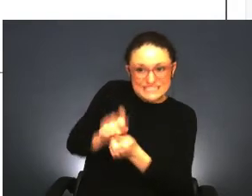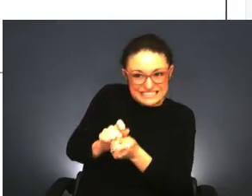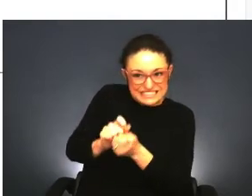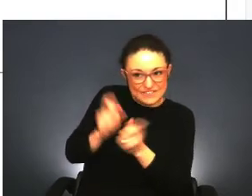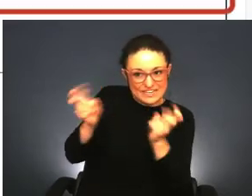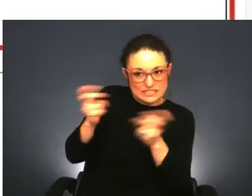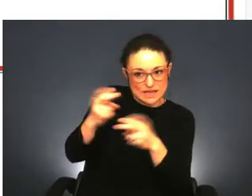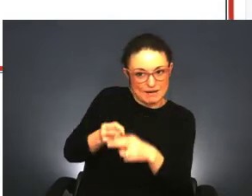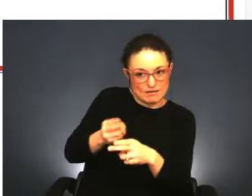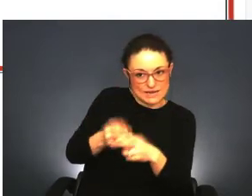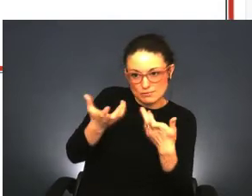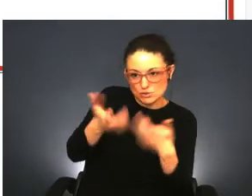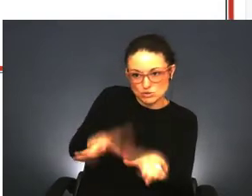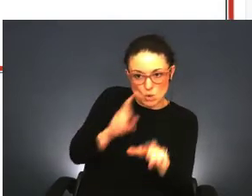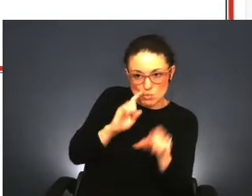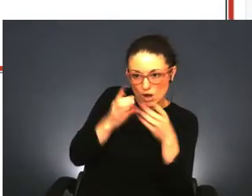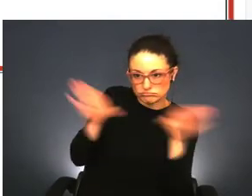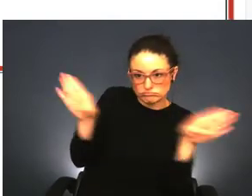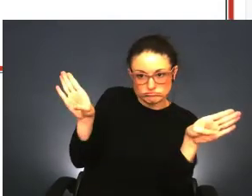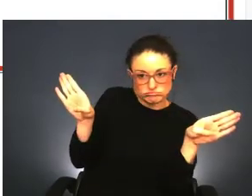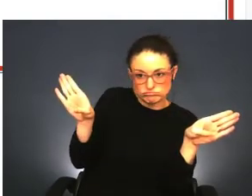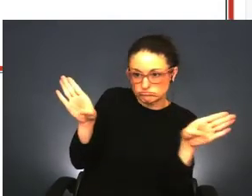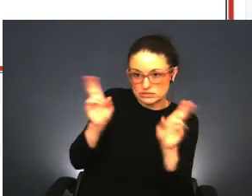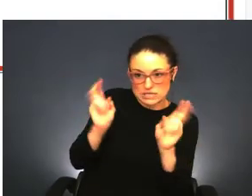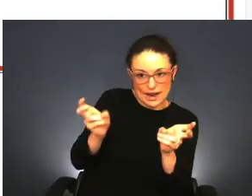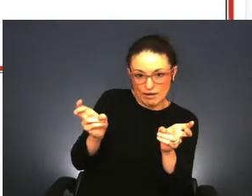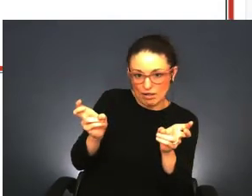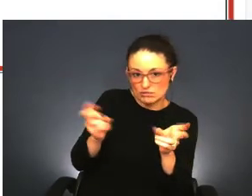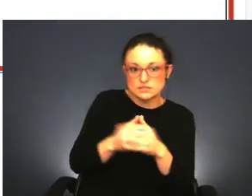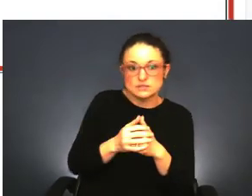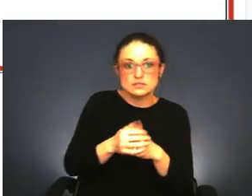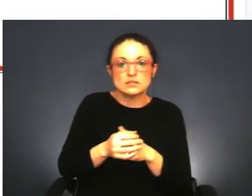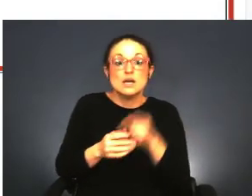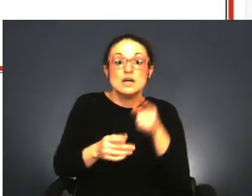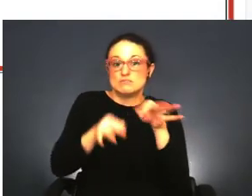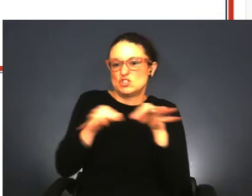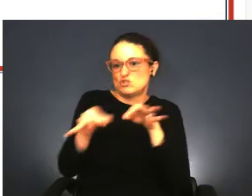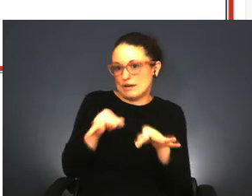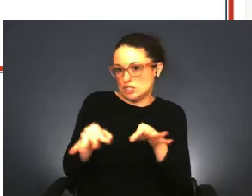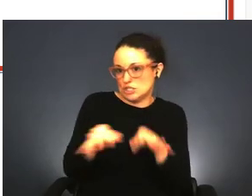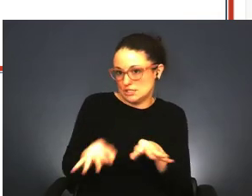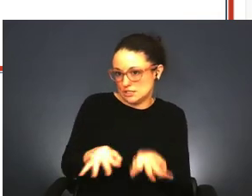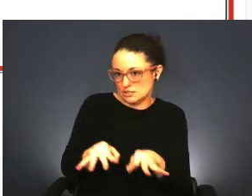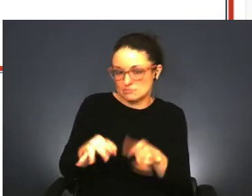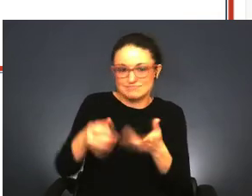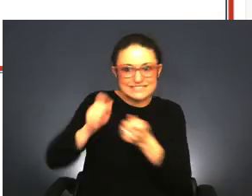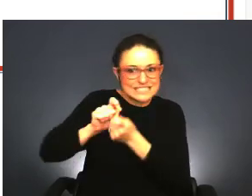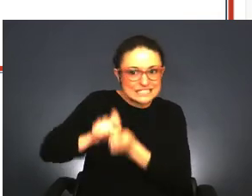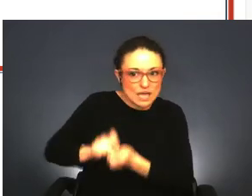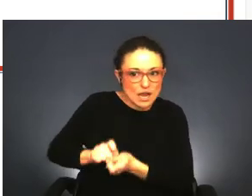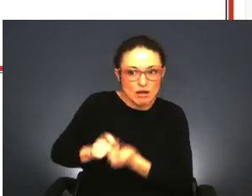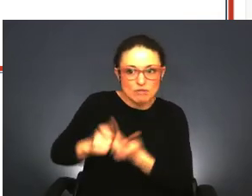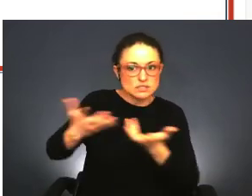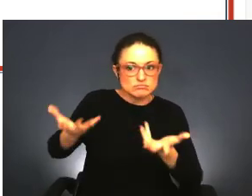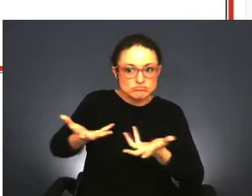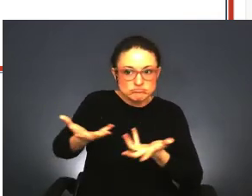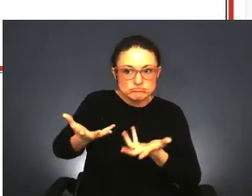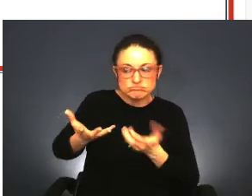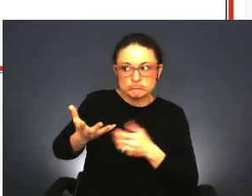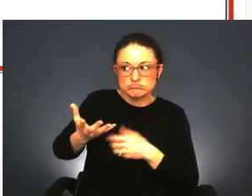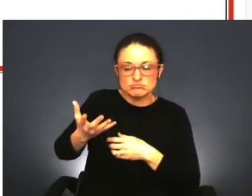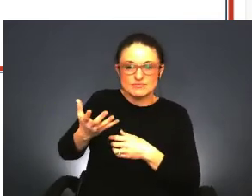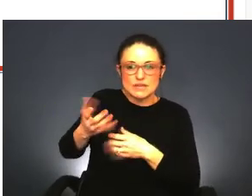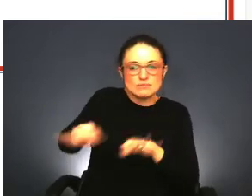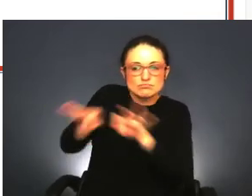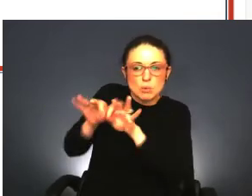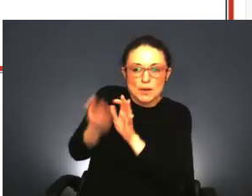then you have your directions. These are things like the details of the assignment that you want students to know